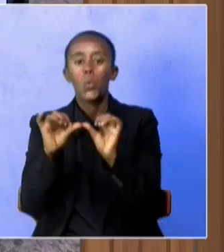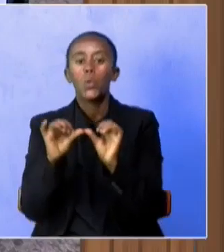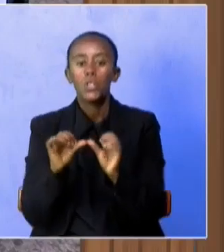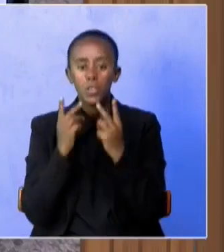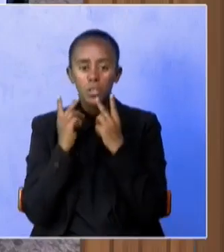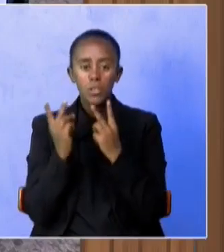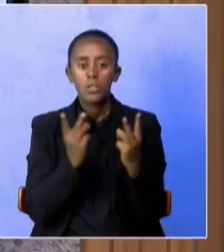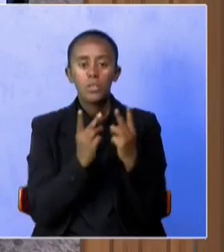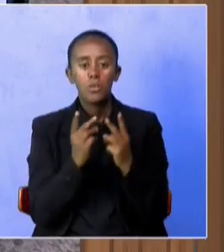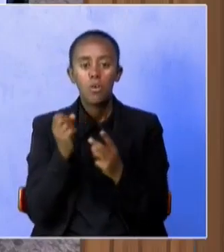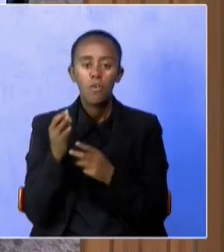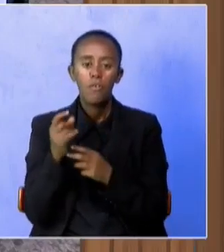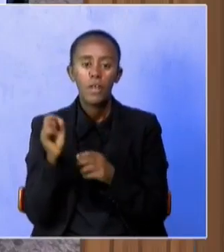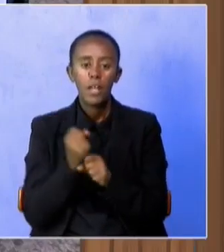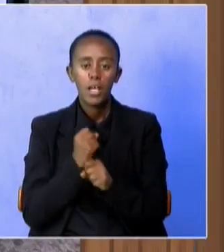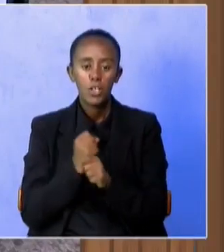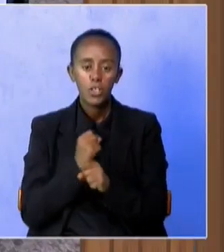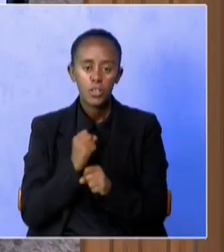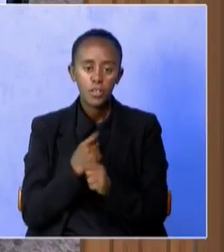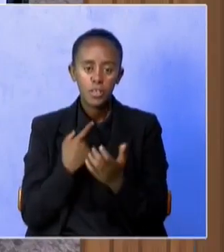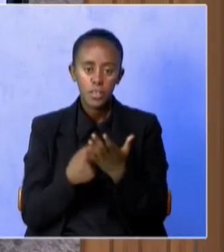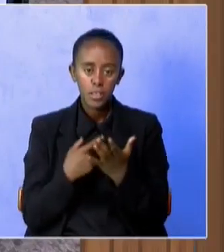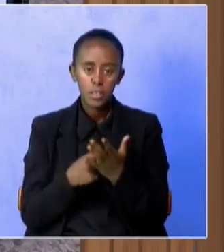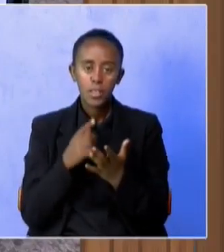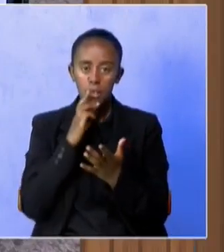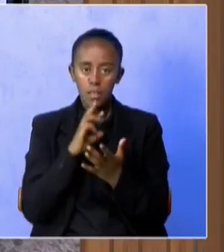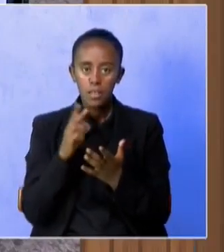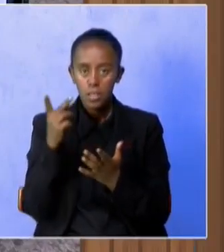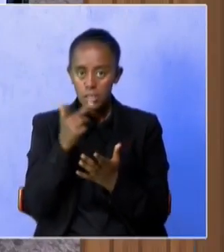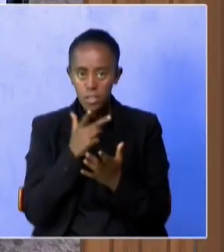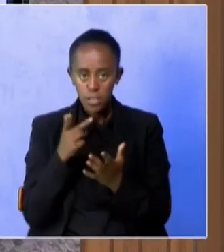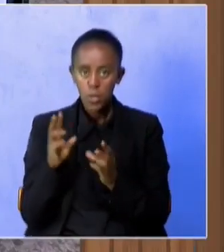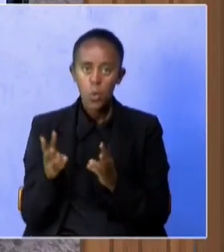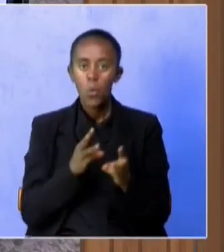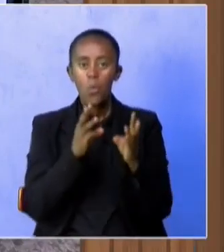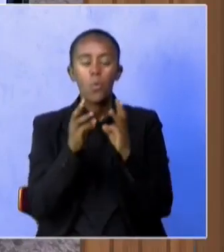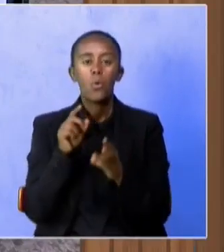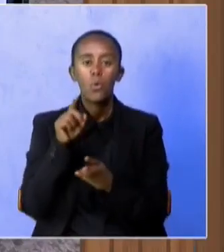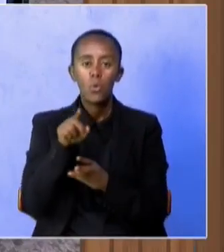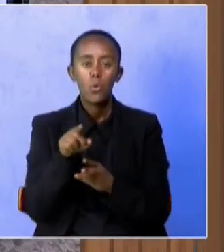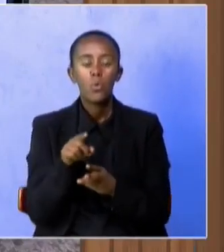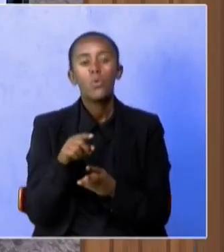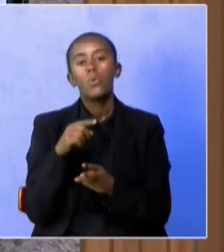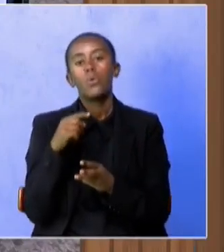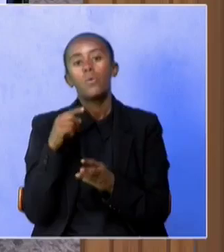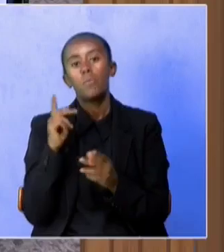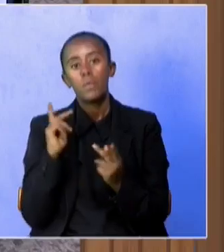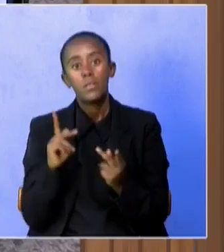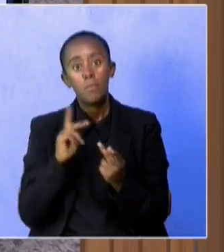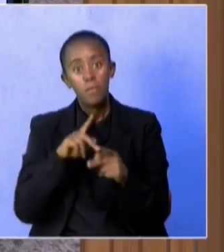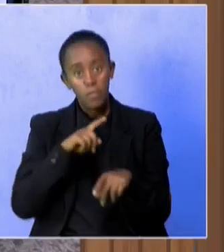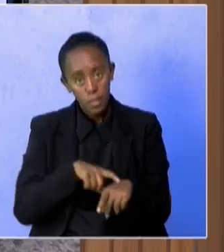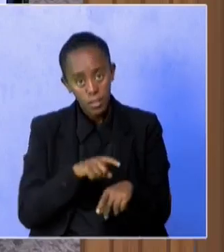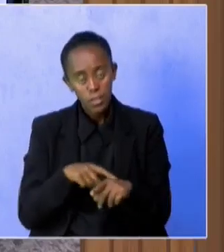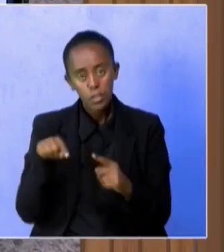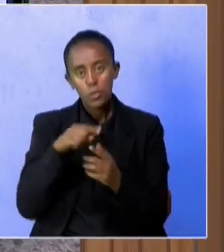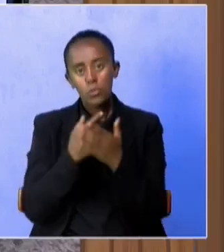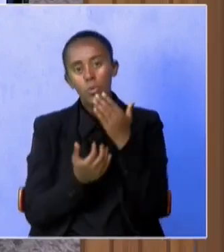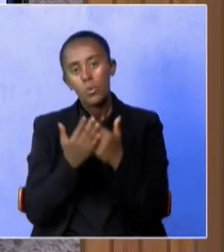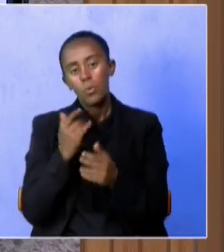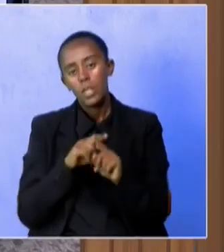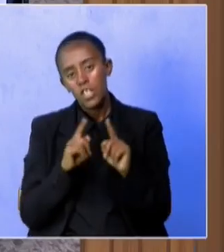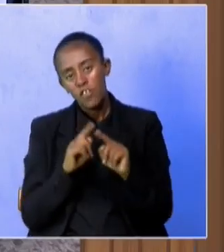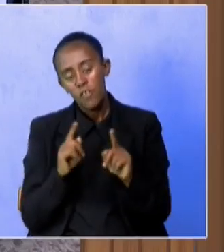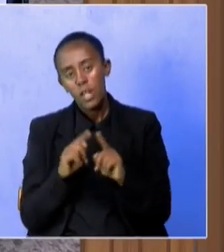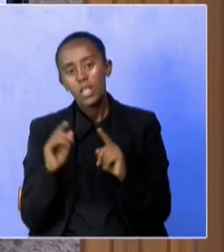these are the 3 ways you could use the present perfect tense to talk about in different situations. Now